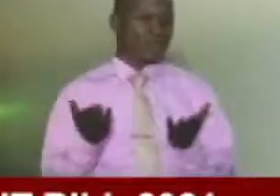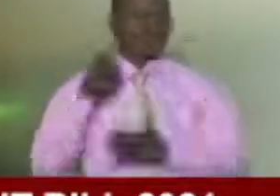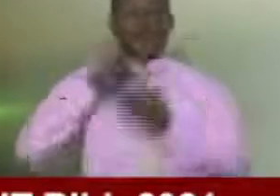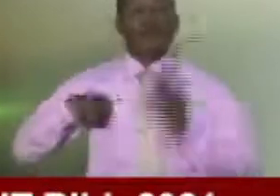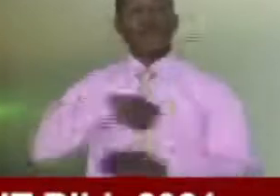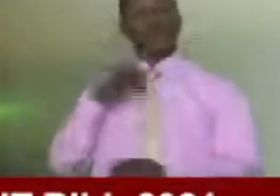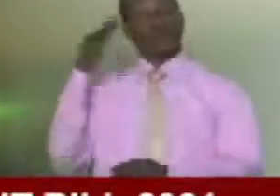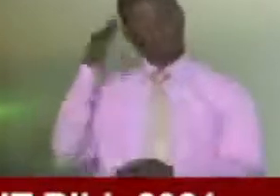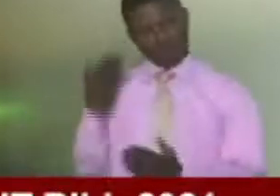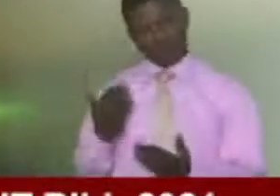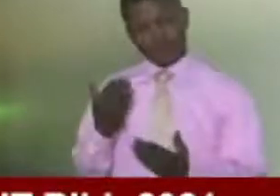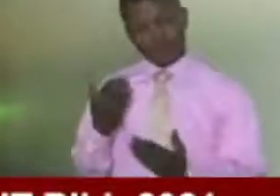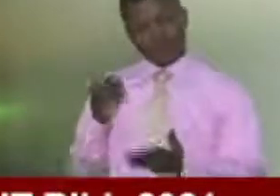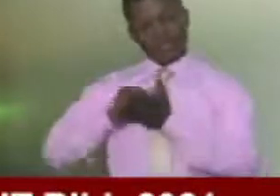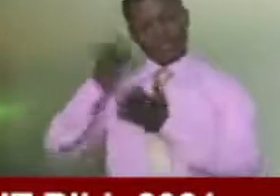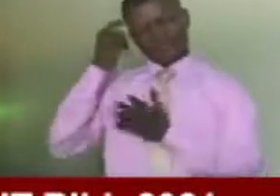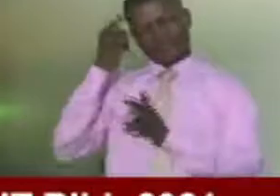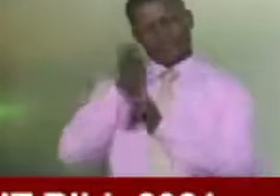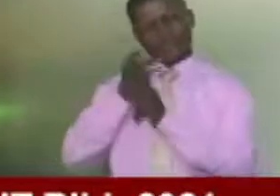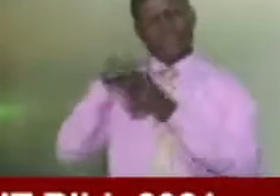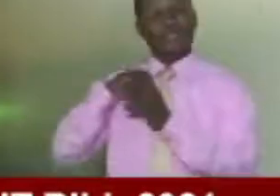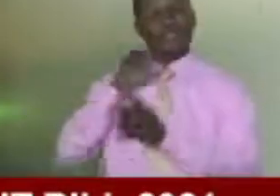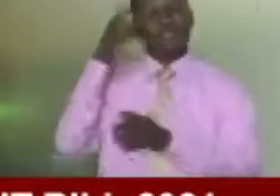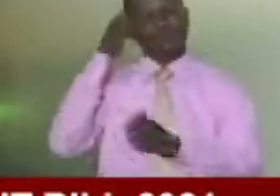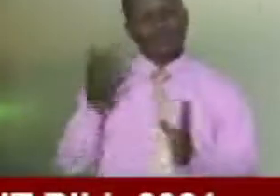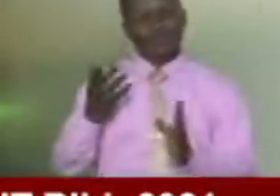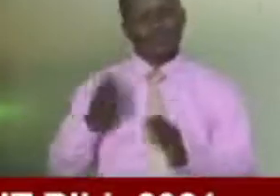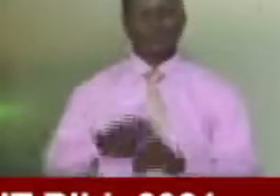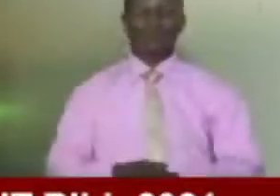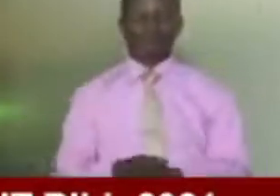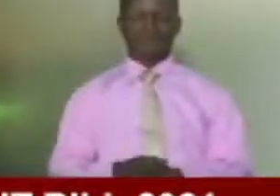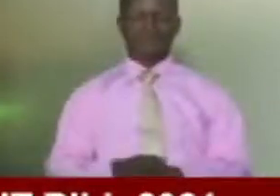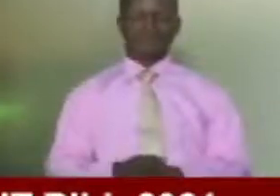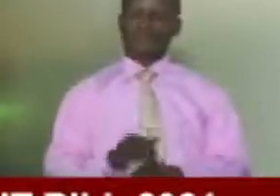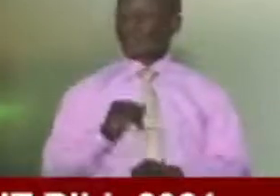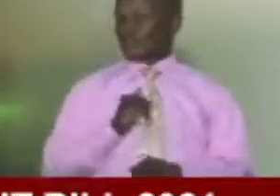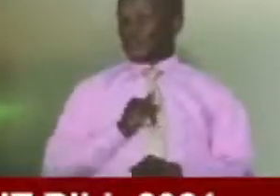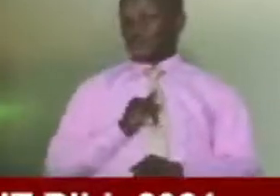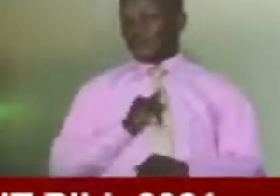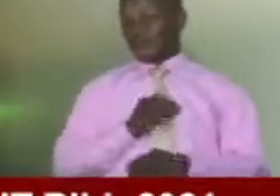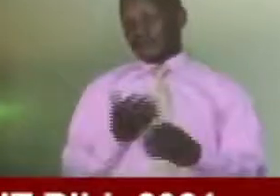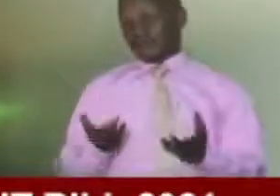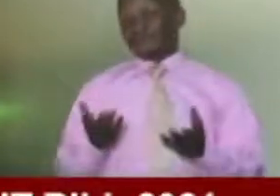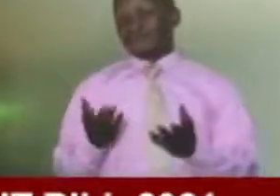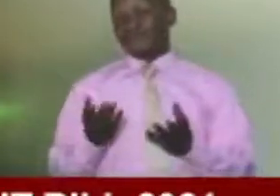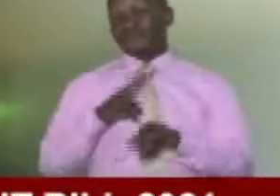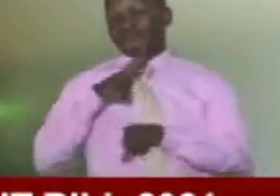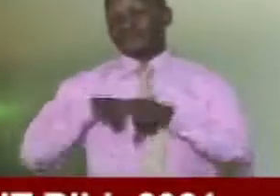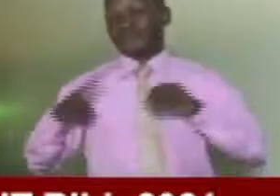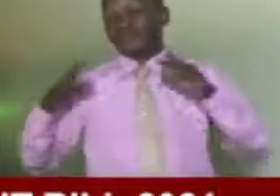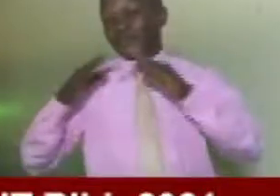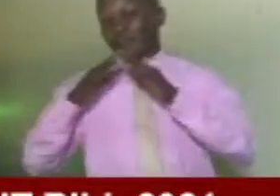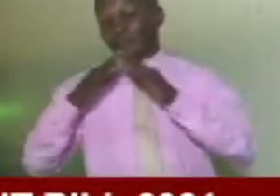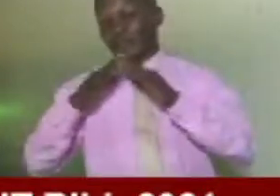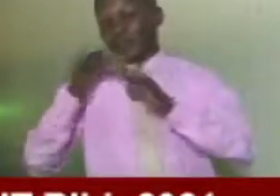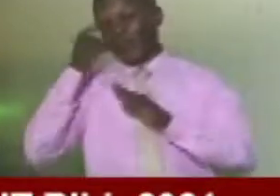and we captured their minds in this vox pop. Take us. I wouldn't want the National Assembly to override the president,